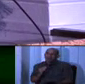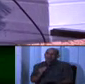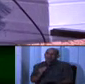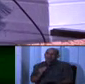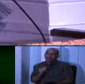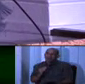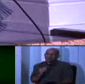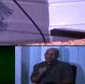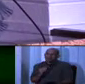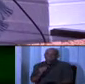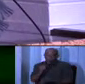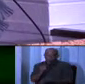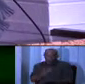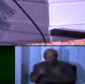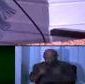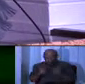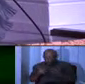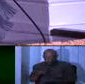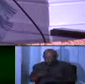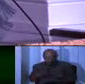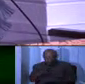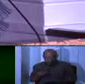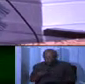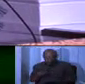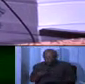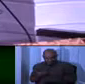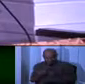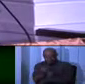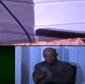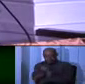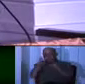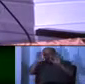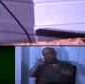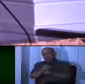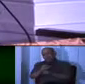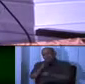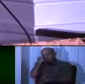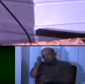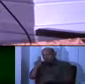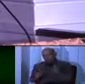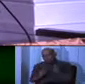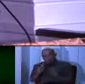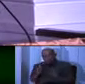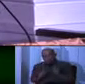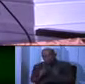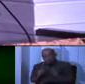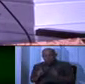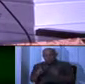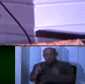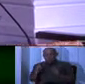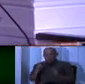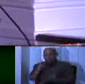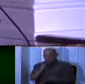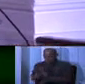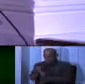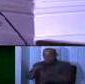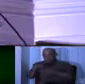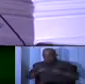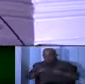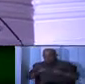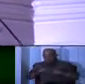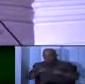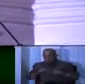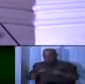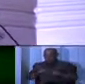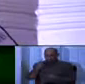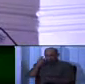the resources that make the miracles for the people that receive them,